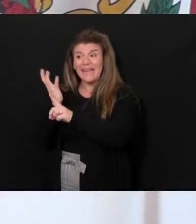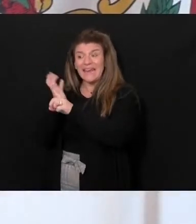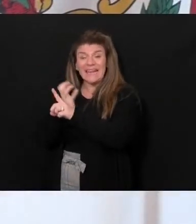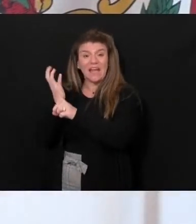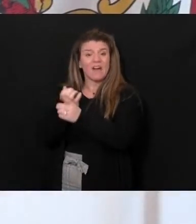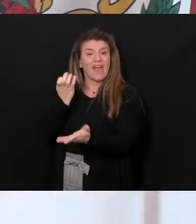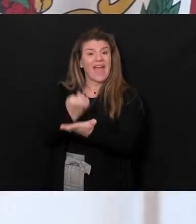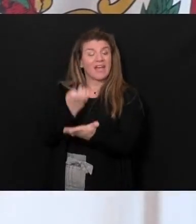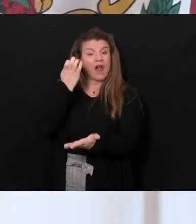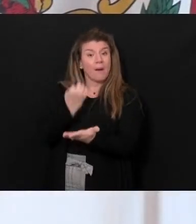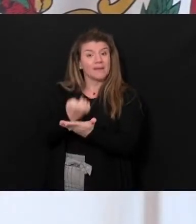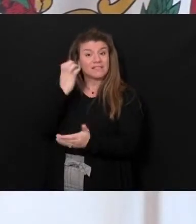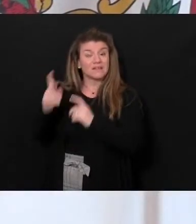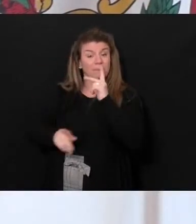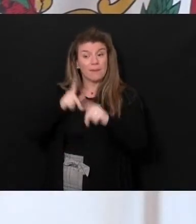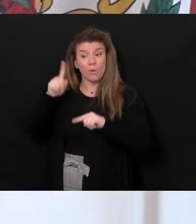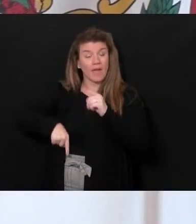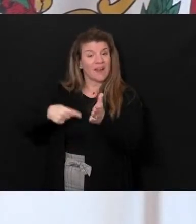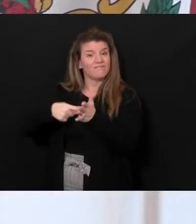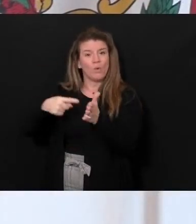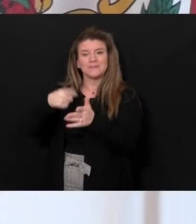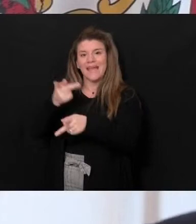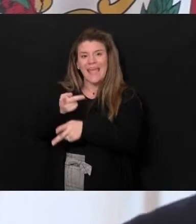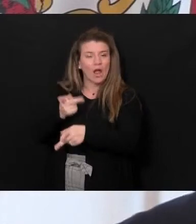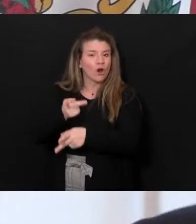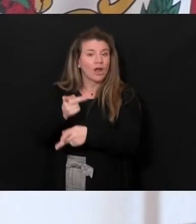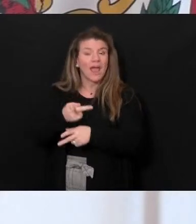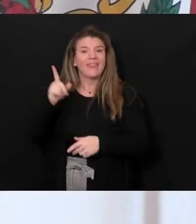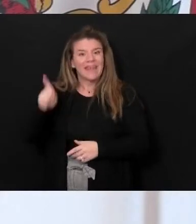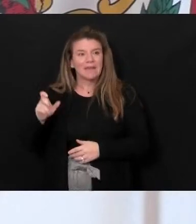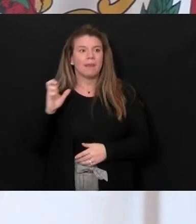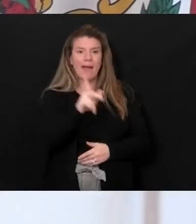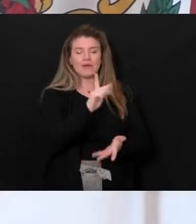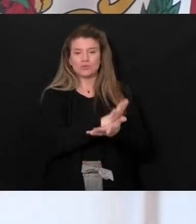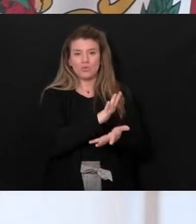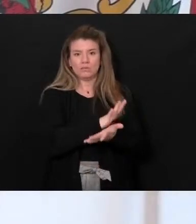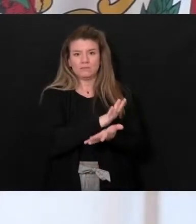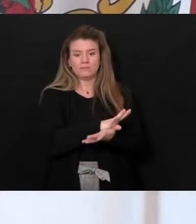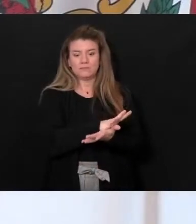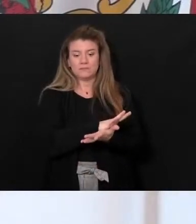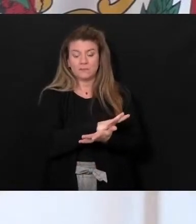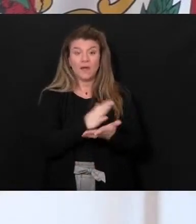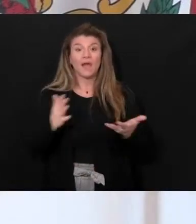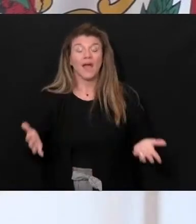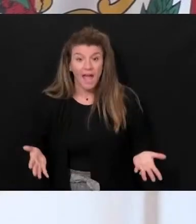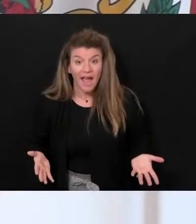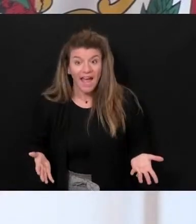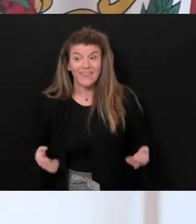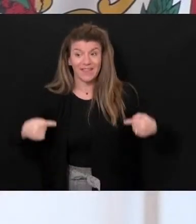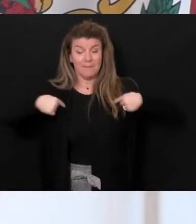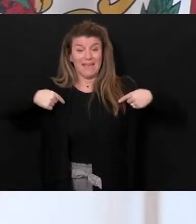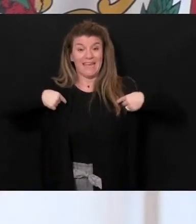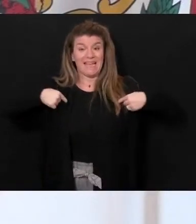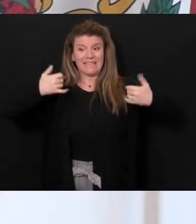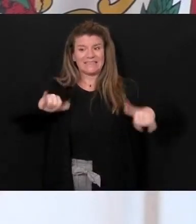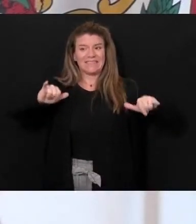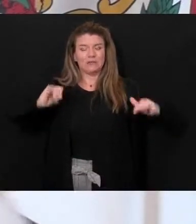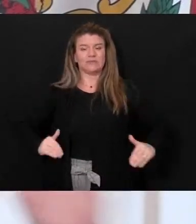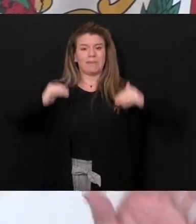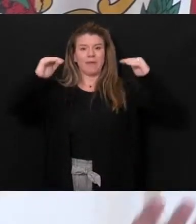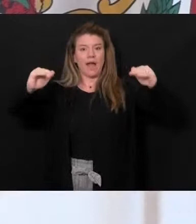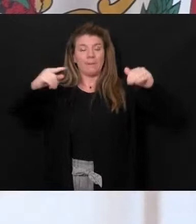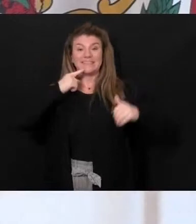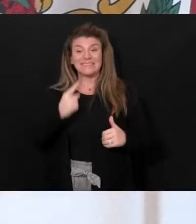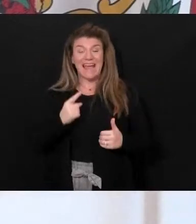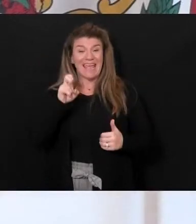the economics of the people that can't afford daycare. We got to get our kids back to school. And then listen to me still stepping up and say,